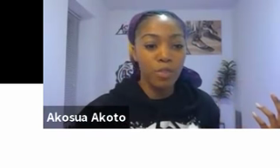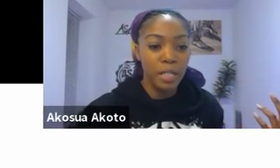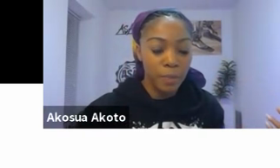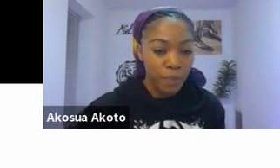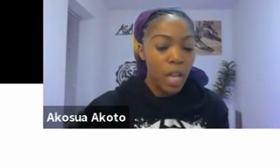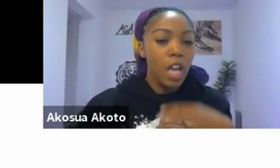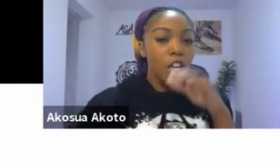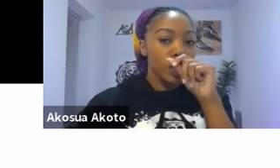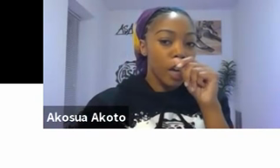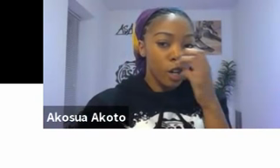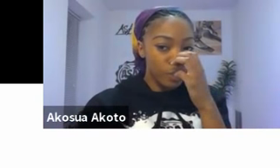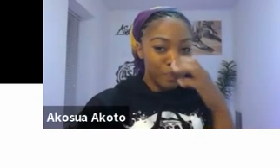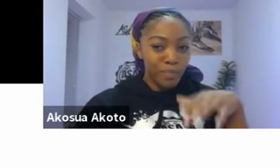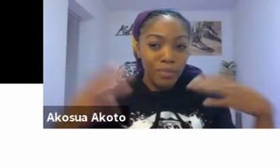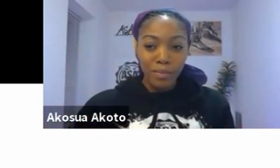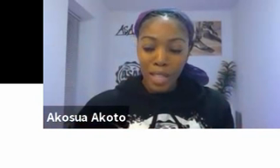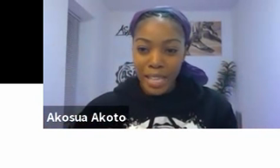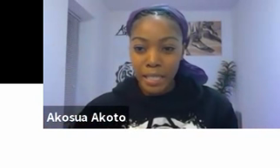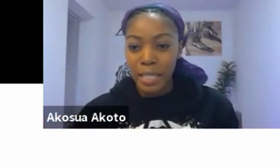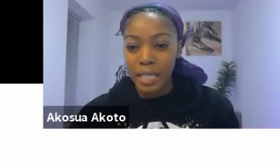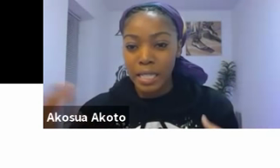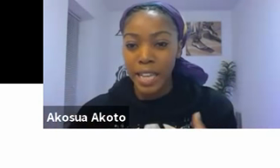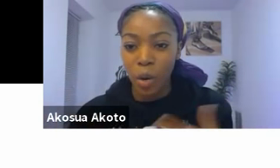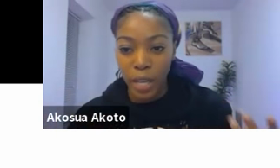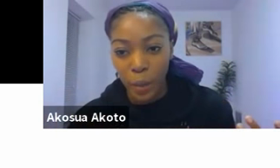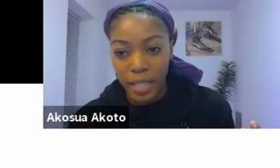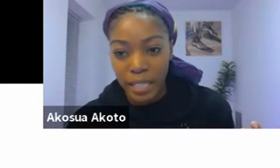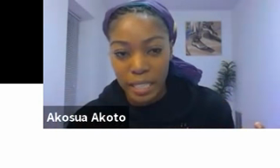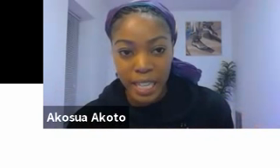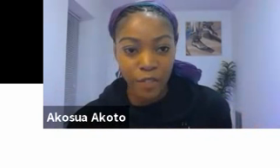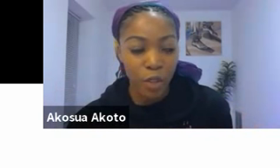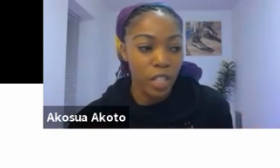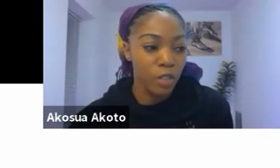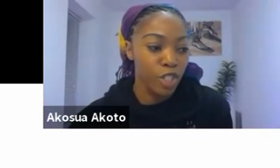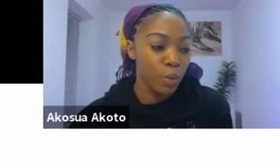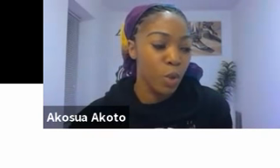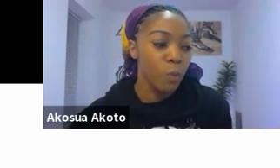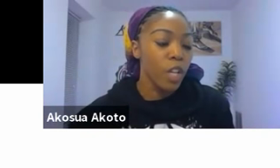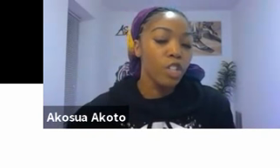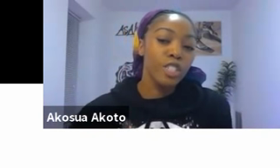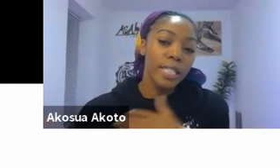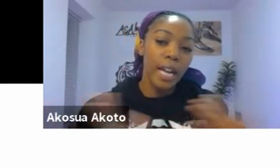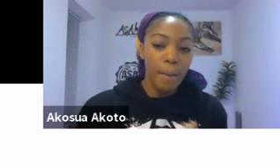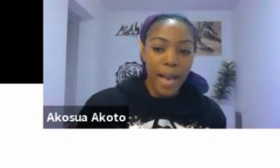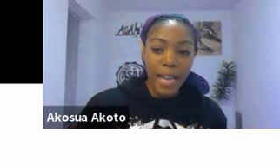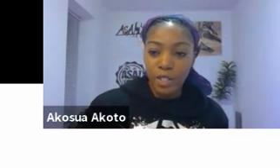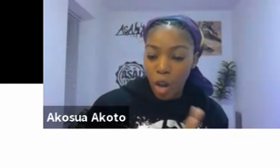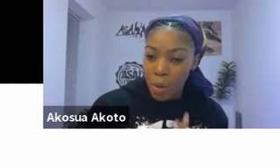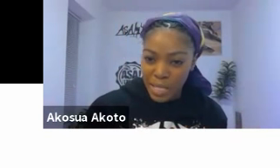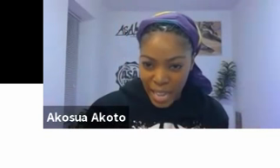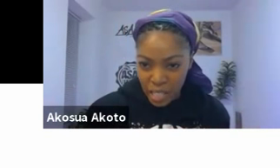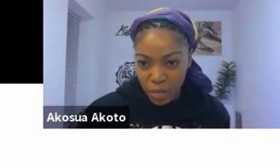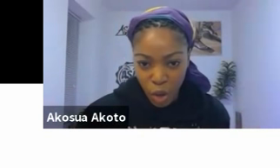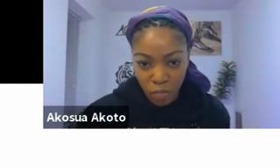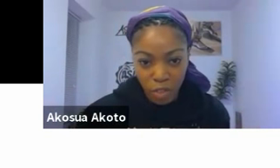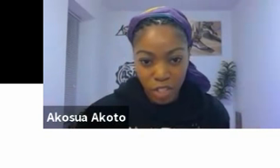head movement. So they see this, they go and get what they need to get for the ritual. Usually they come back, there's